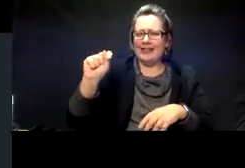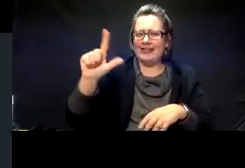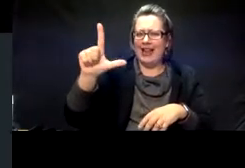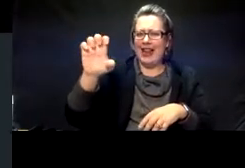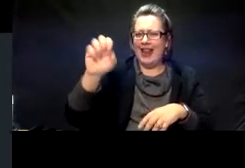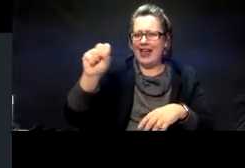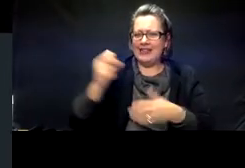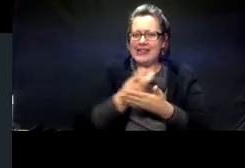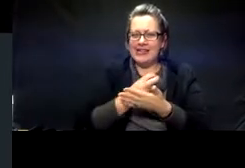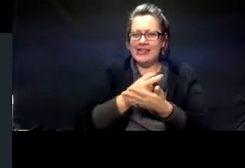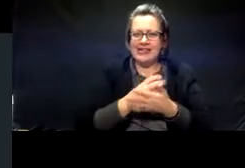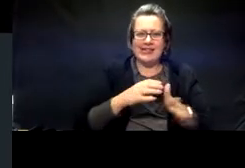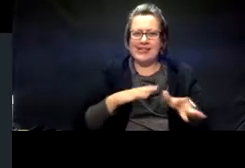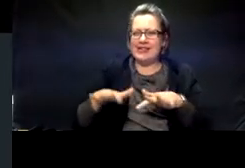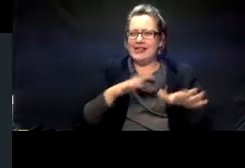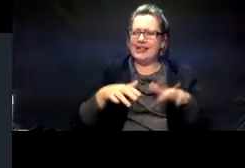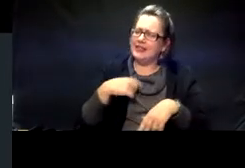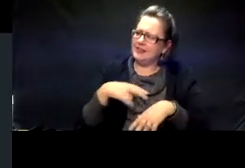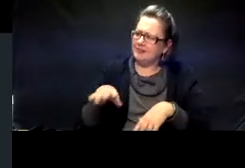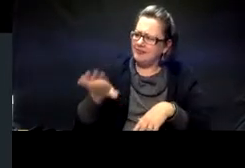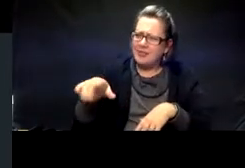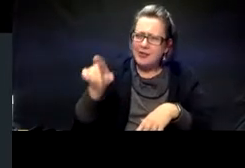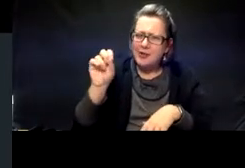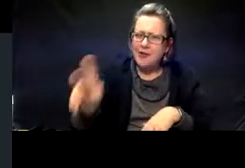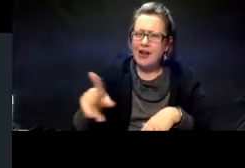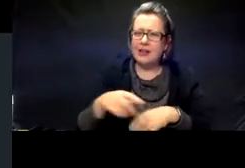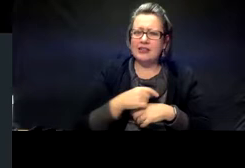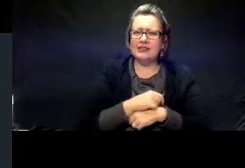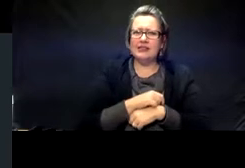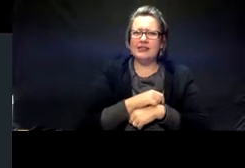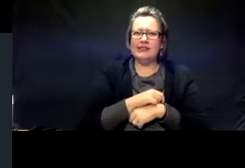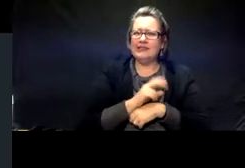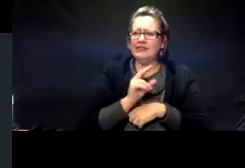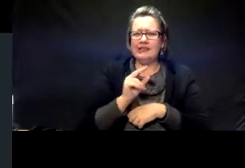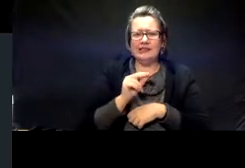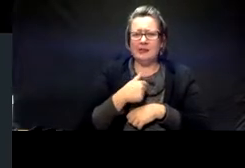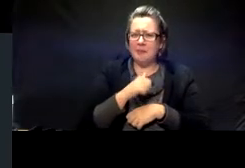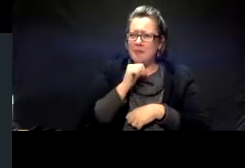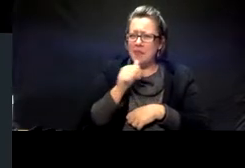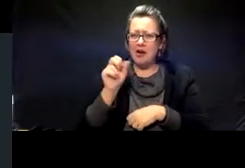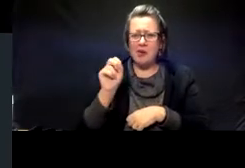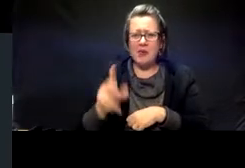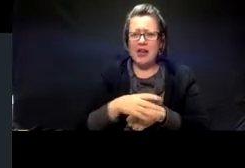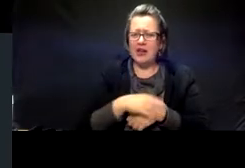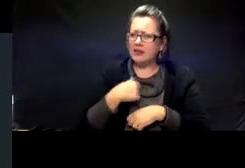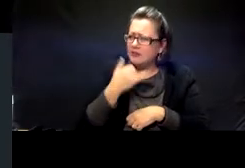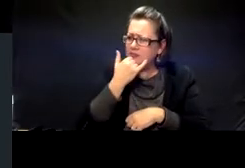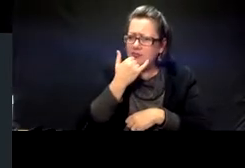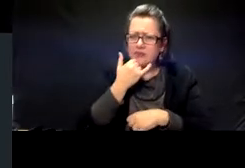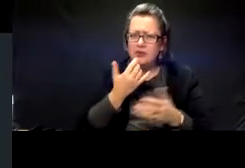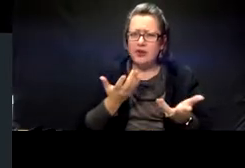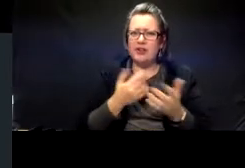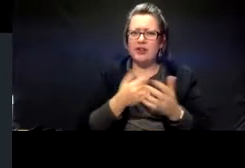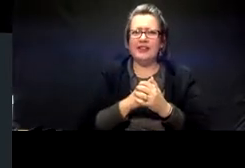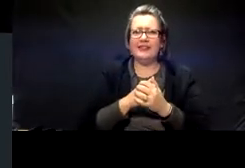seemed a little bit restless. And I said, hey, are you okay? And the student says, no, I'm not